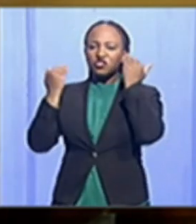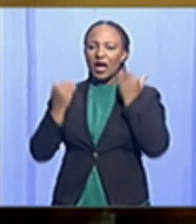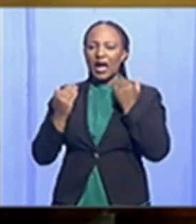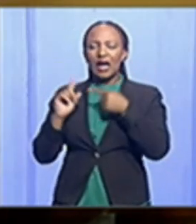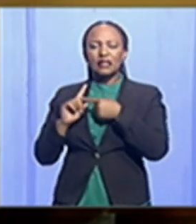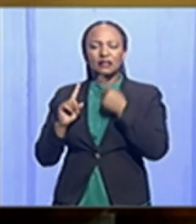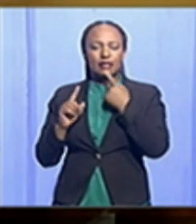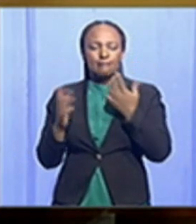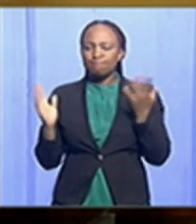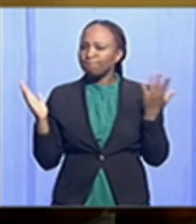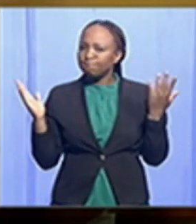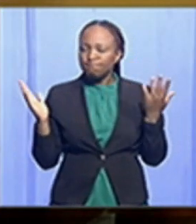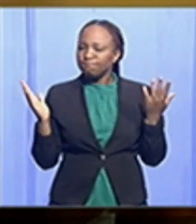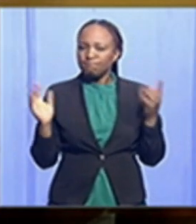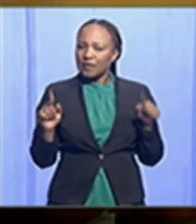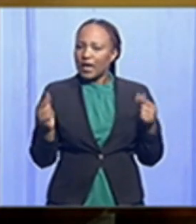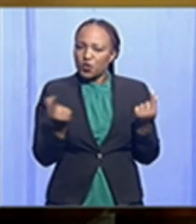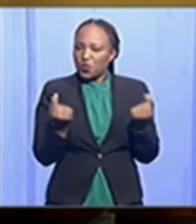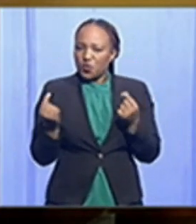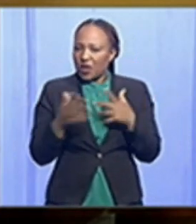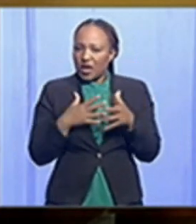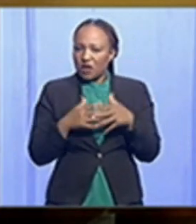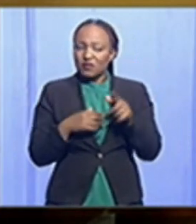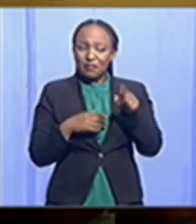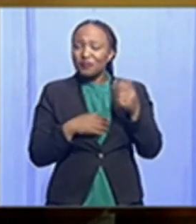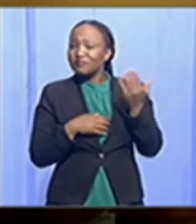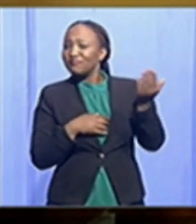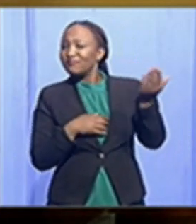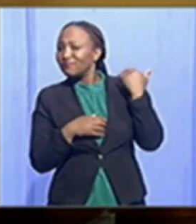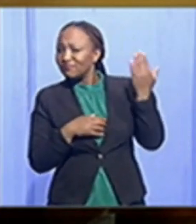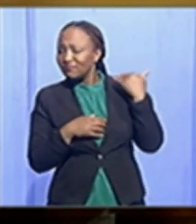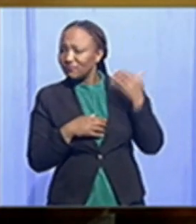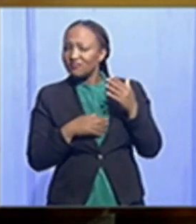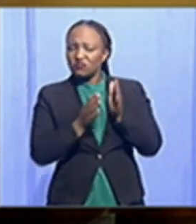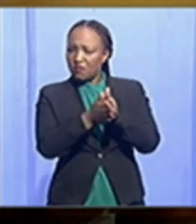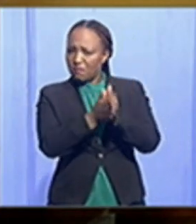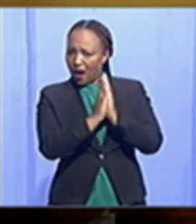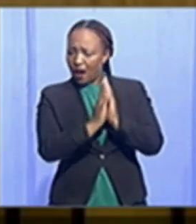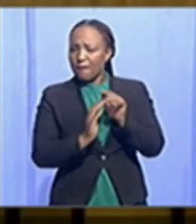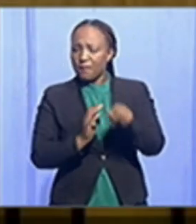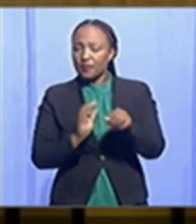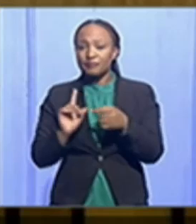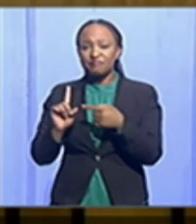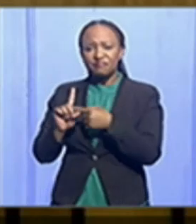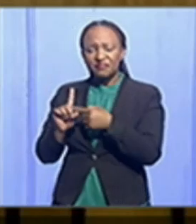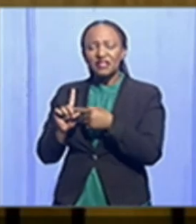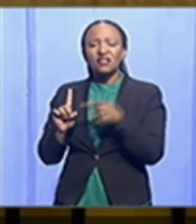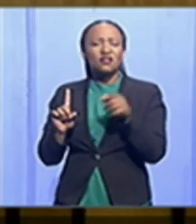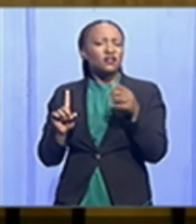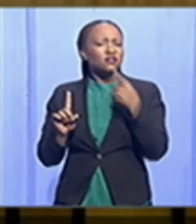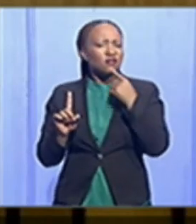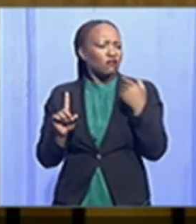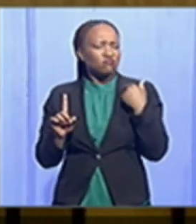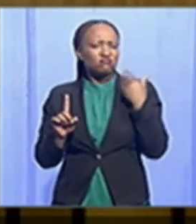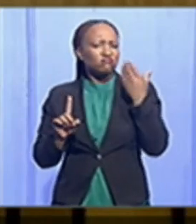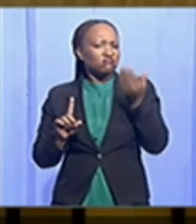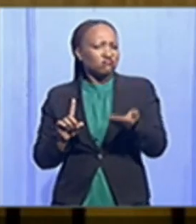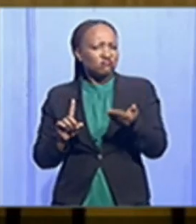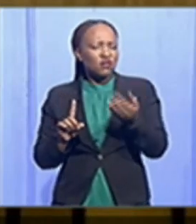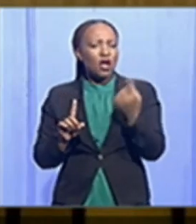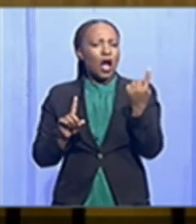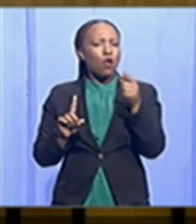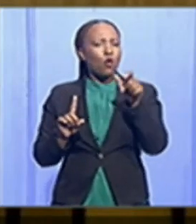ka se dirago le gore Mncube o ya tlhoka go tliša kgopelo ya ka pela se ka ge Mncube a botšišitšwe gore goreng e be le molatofatša a le